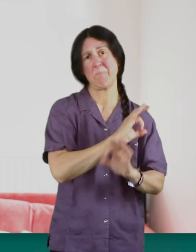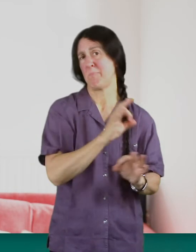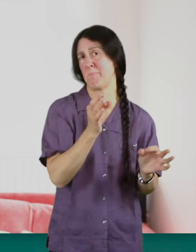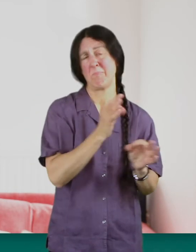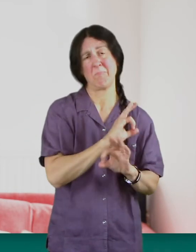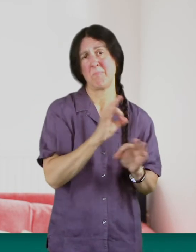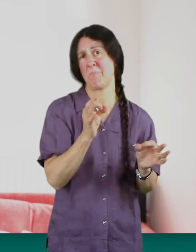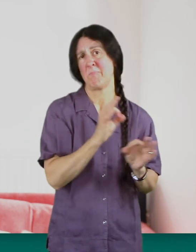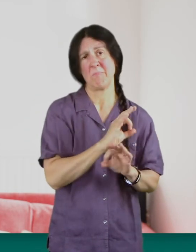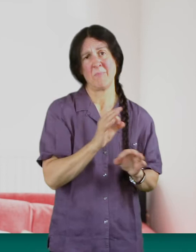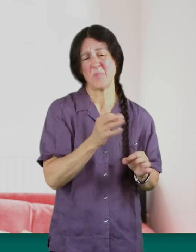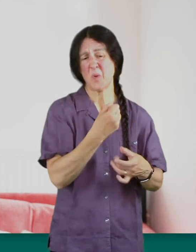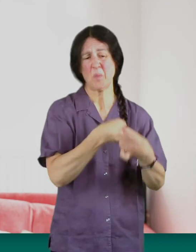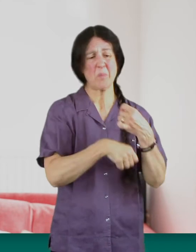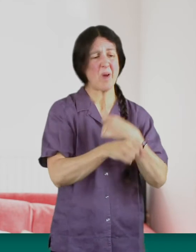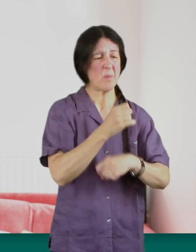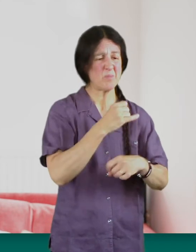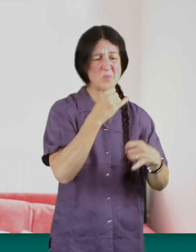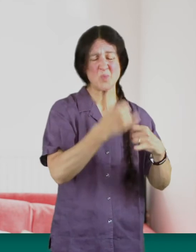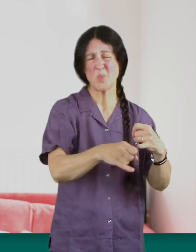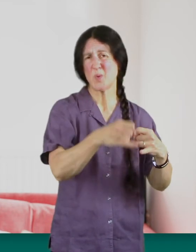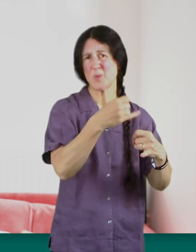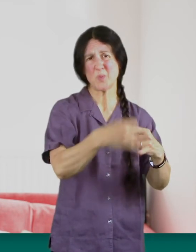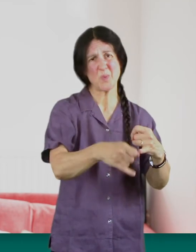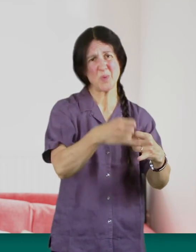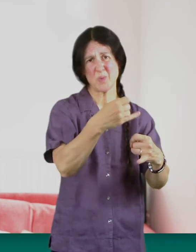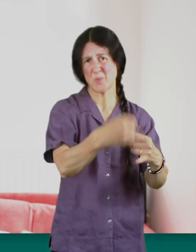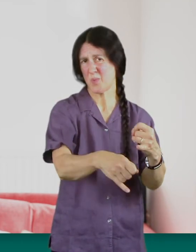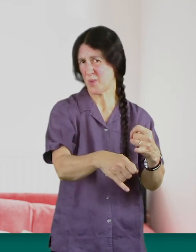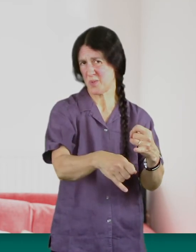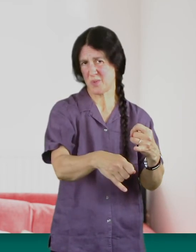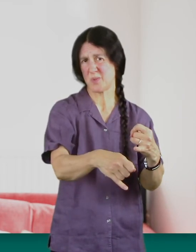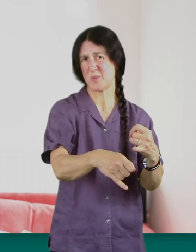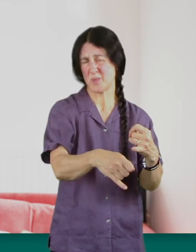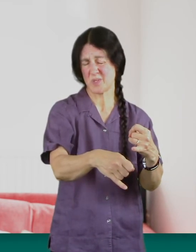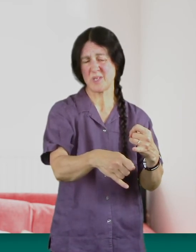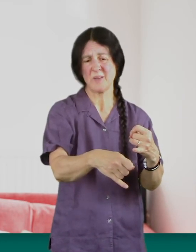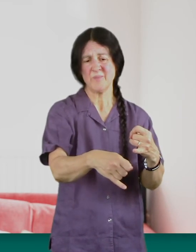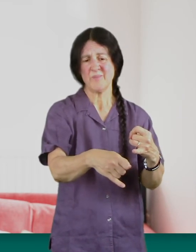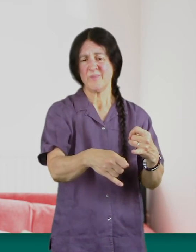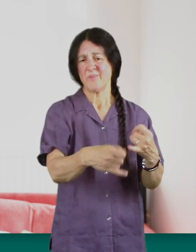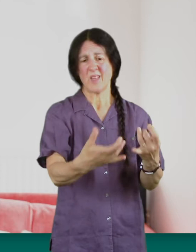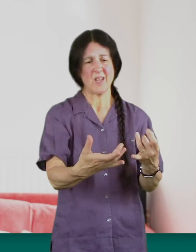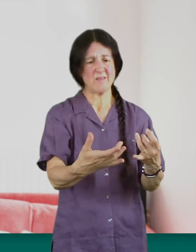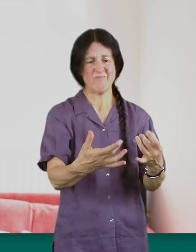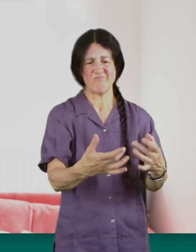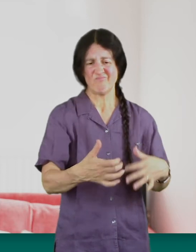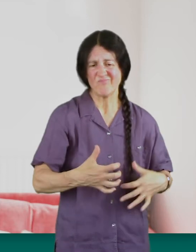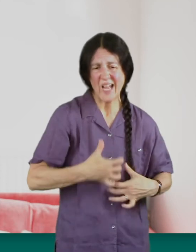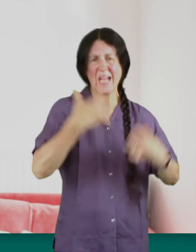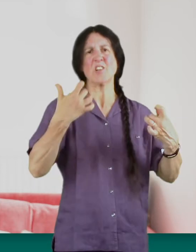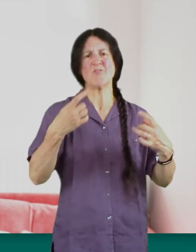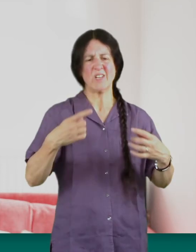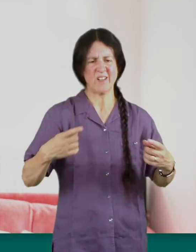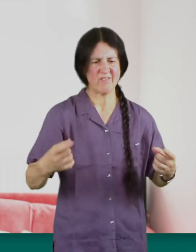his character, the person that he is, and it spills out into these deathly,